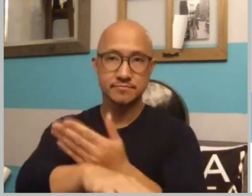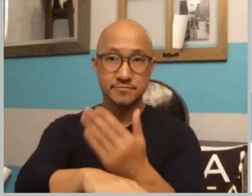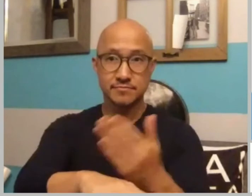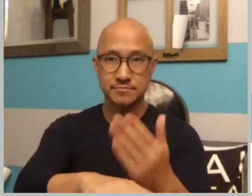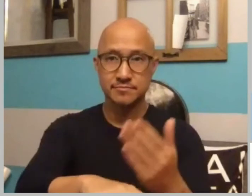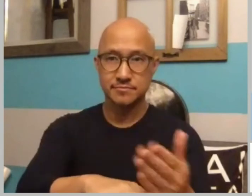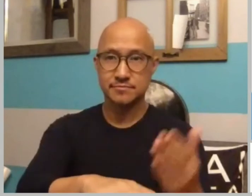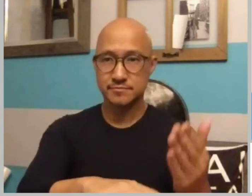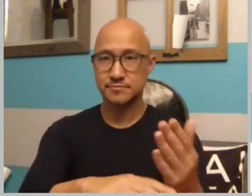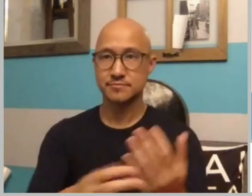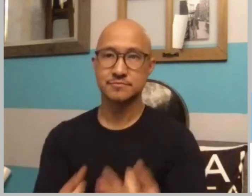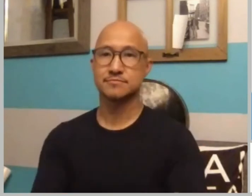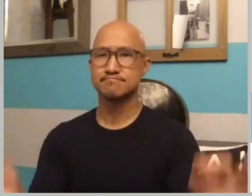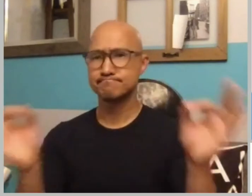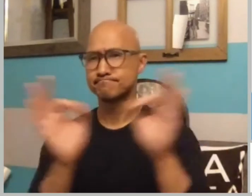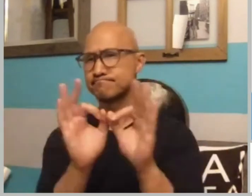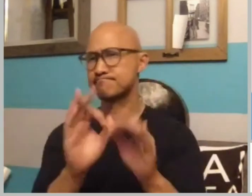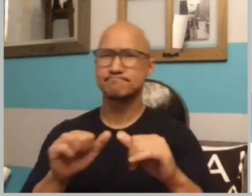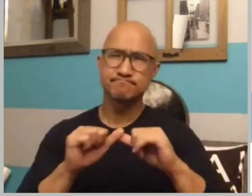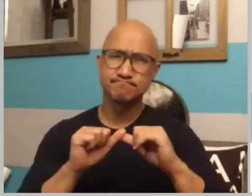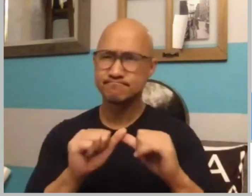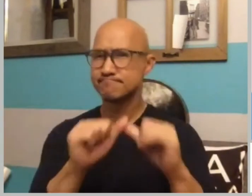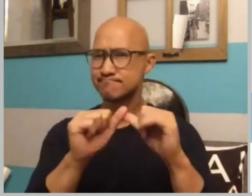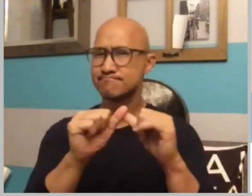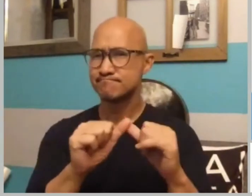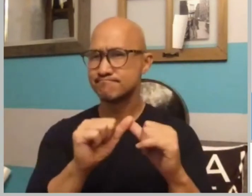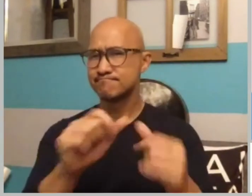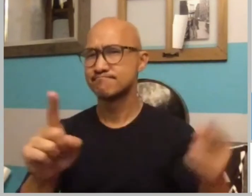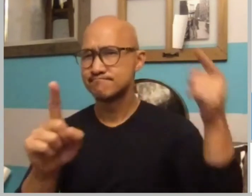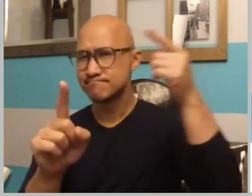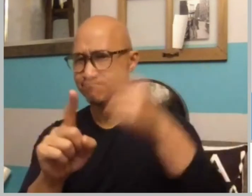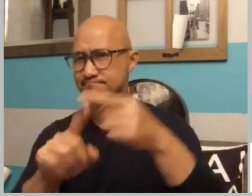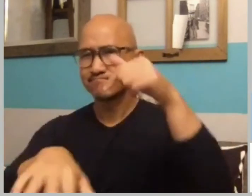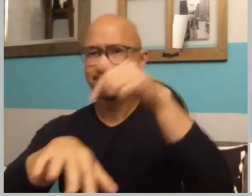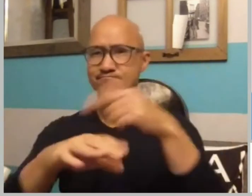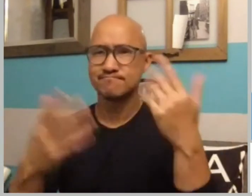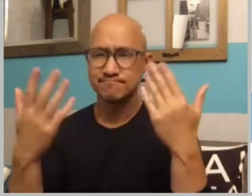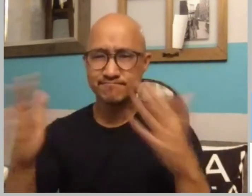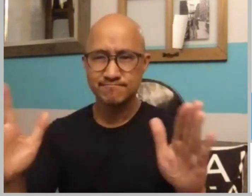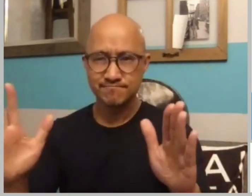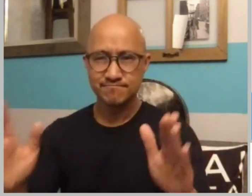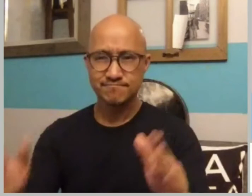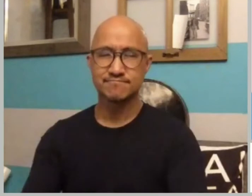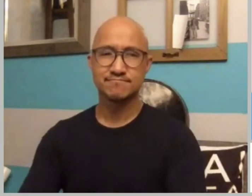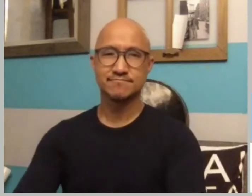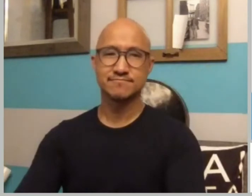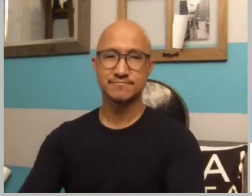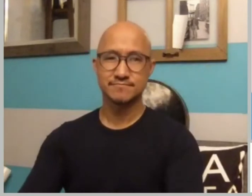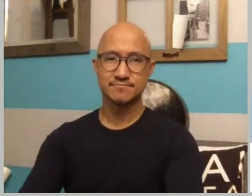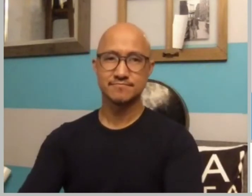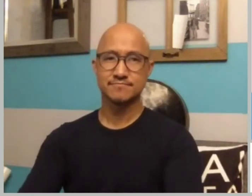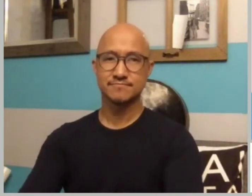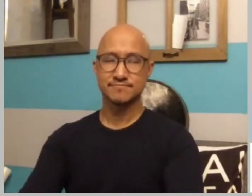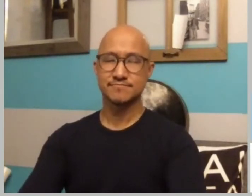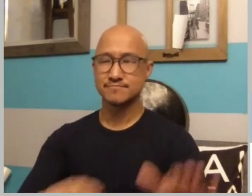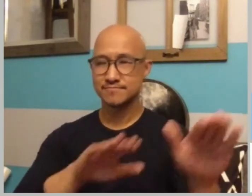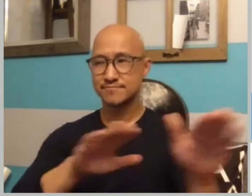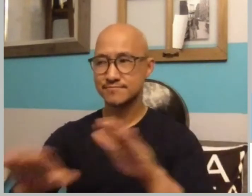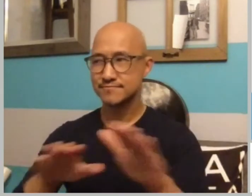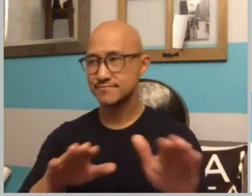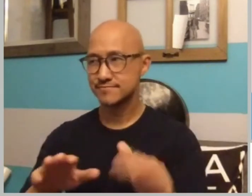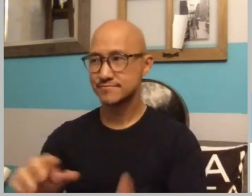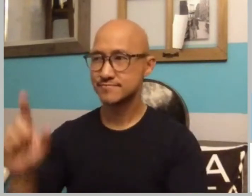that, we endure to the end. Paul later warned that, in Acts 20, verses 29 through